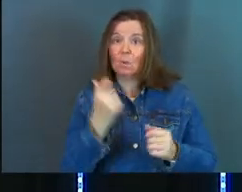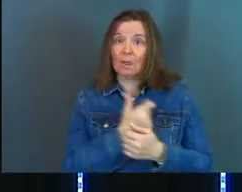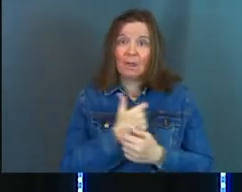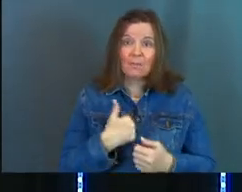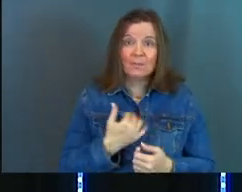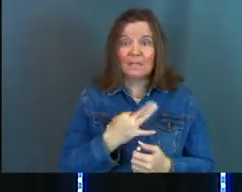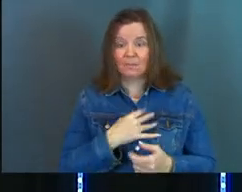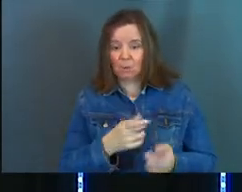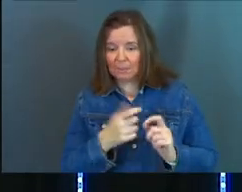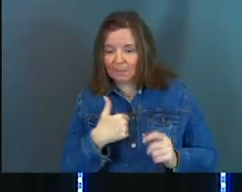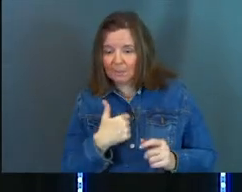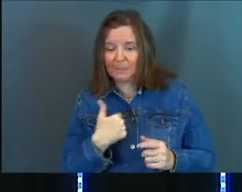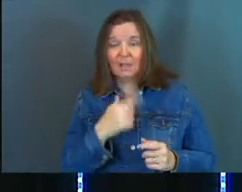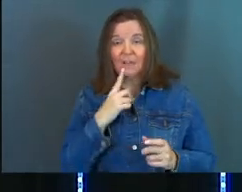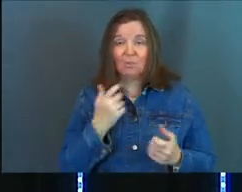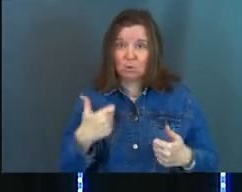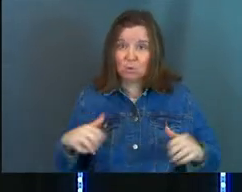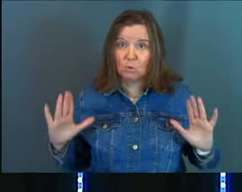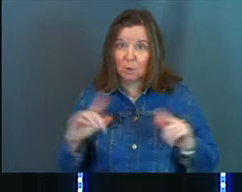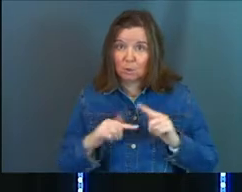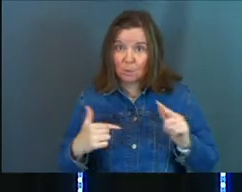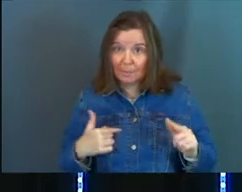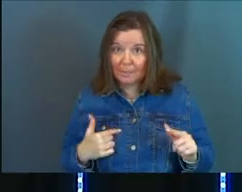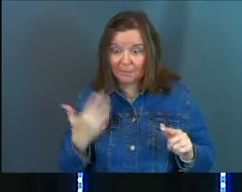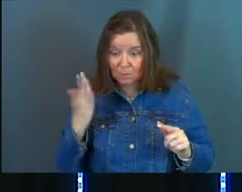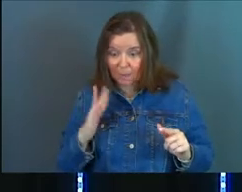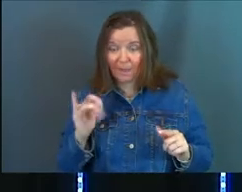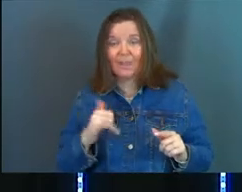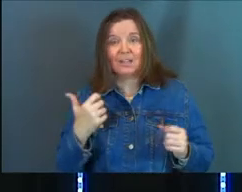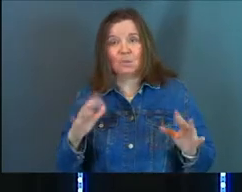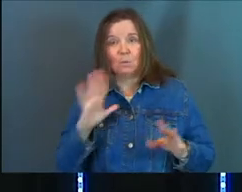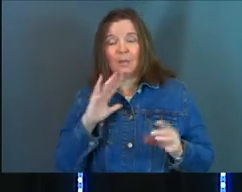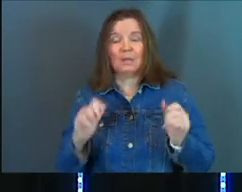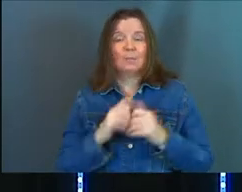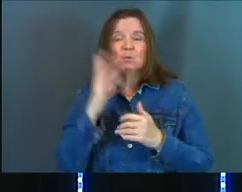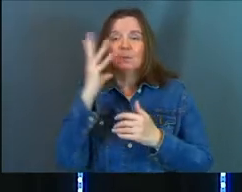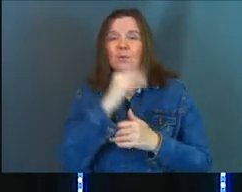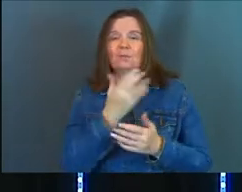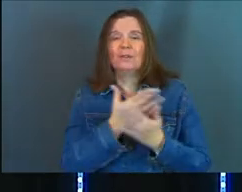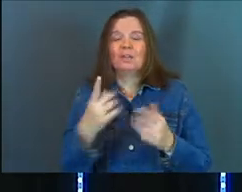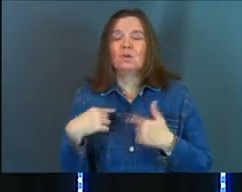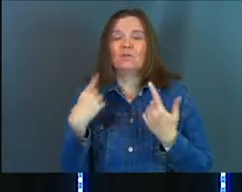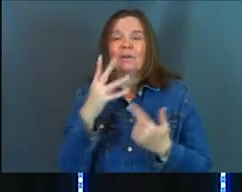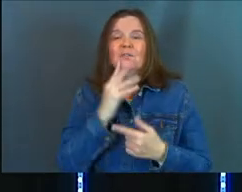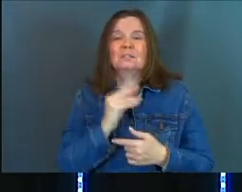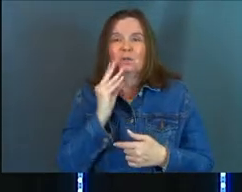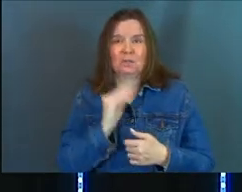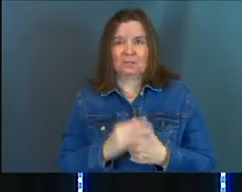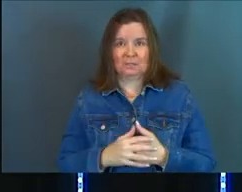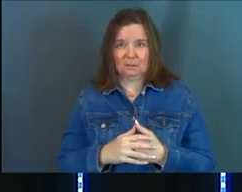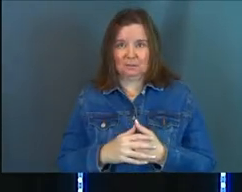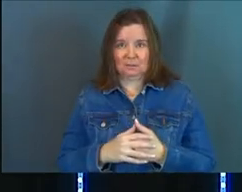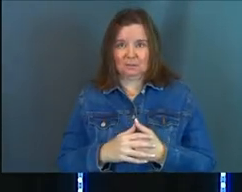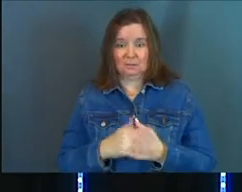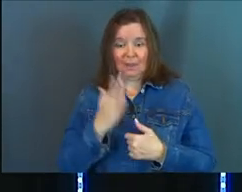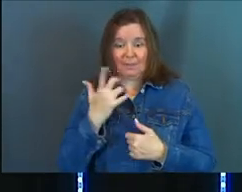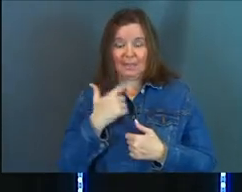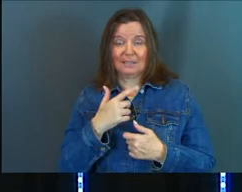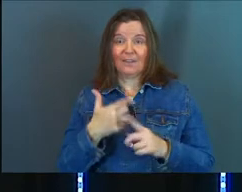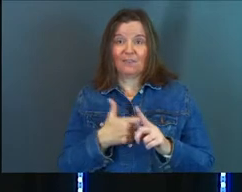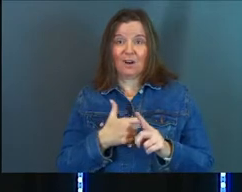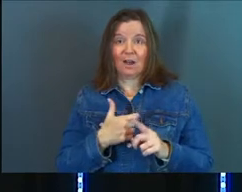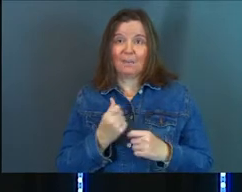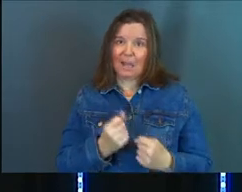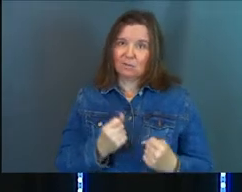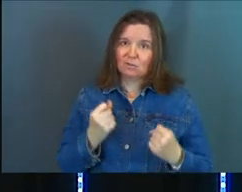love me, if you would give to me, if you would surrender to me, that surrender will be the most beautiful thing you've ever seen. Because it comes